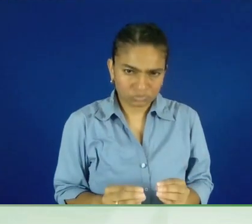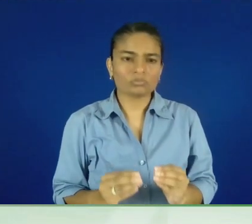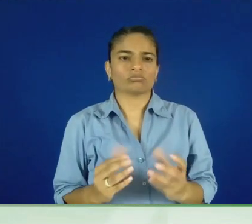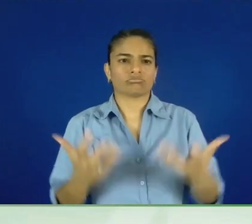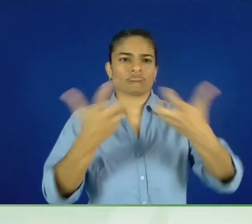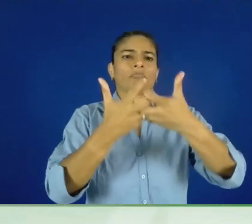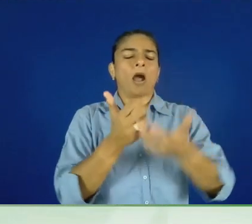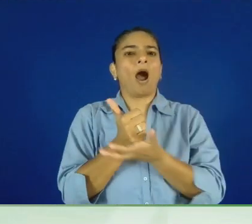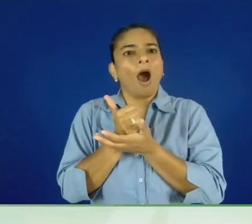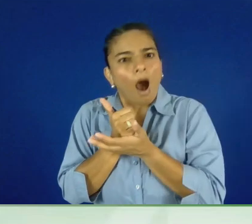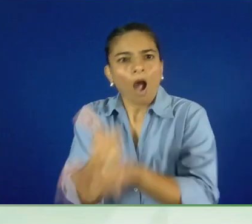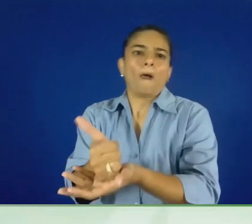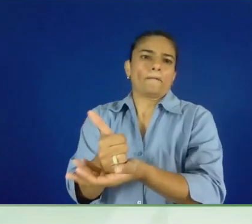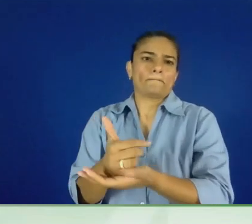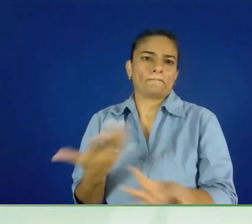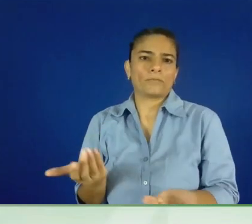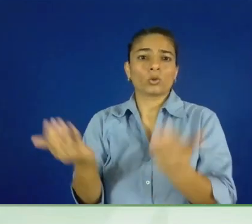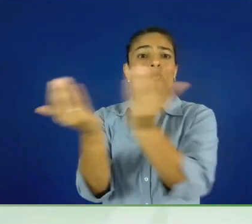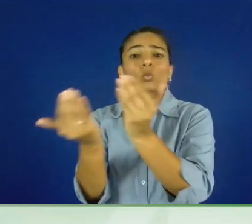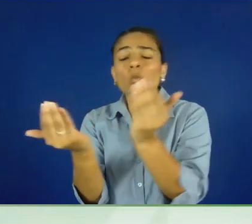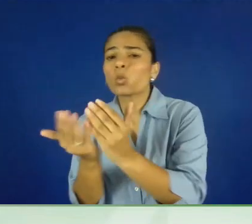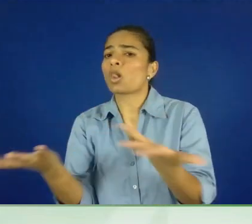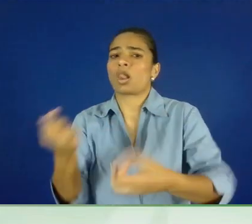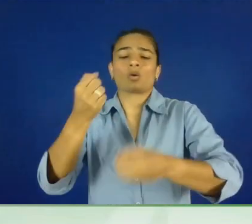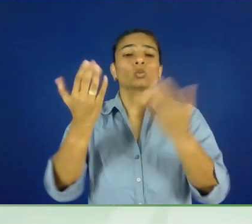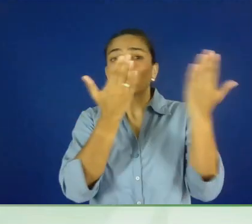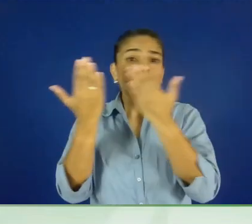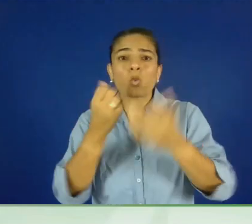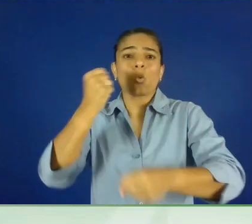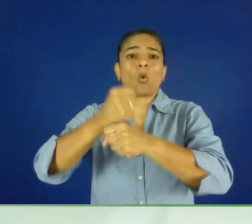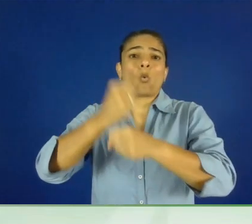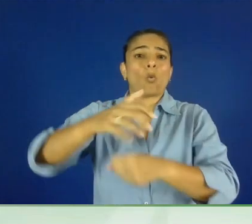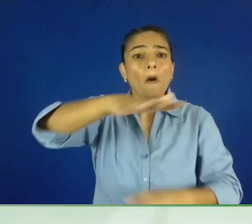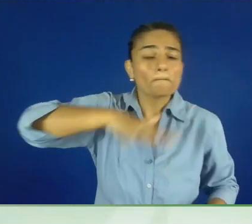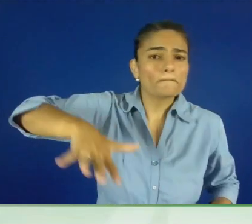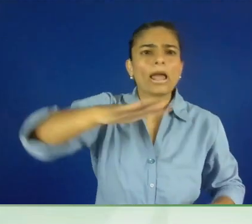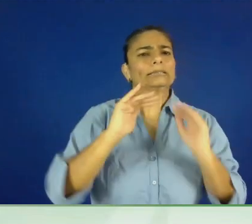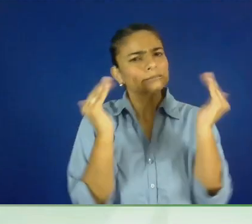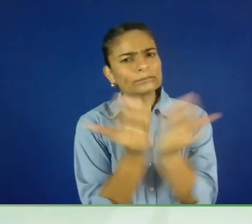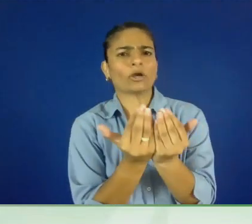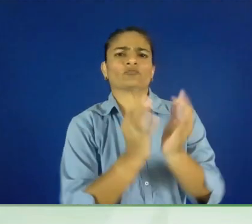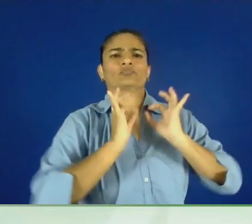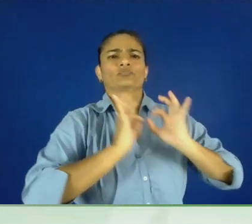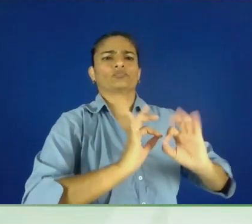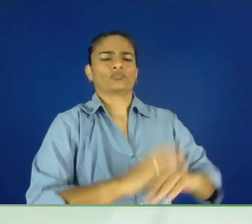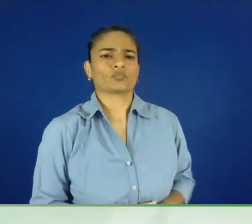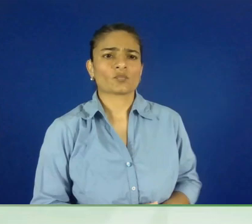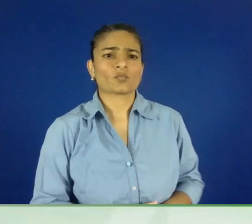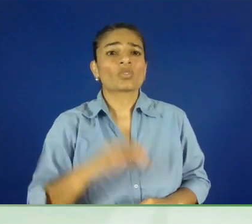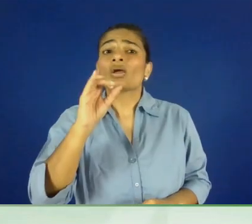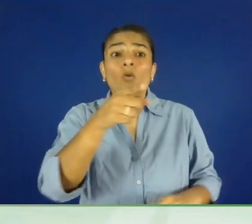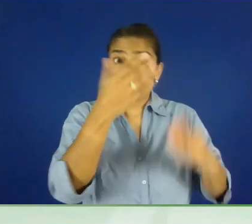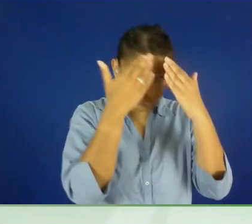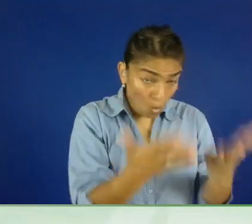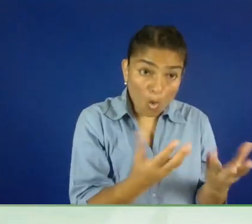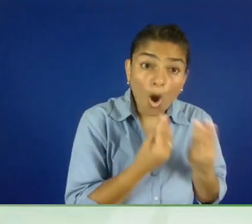for workplaces, and it's secure. But if you don't know about it, it can't help you. So that's another one of the things that we need to do in our work,